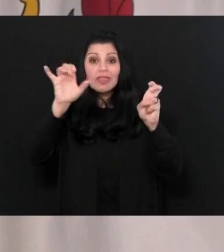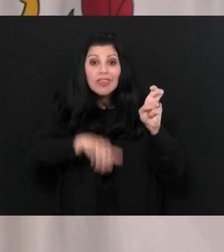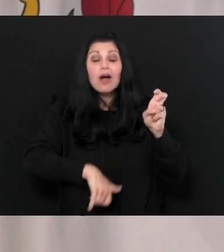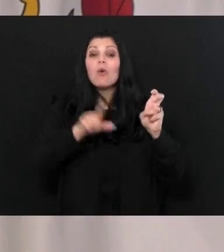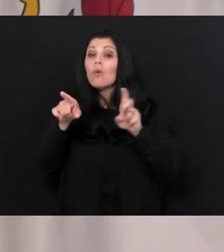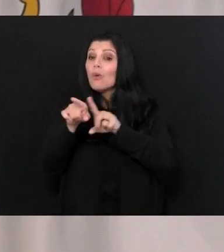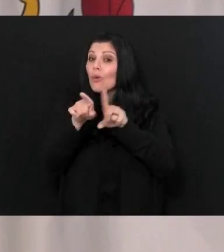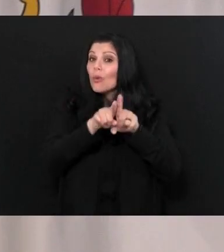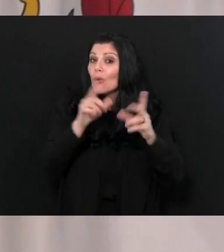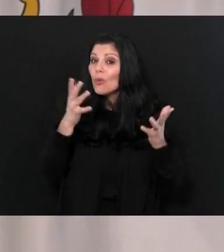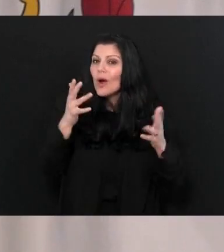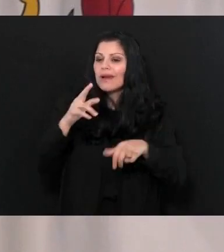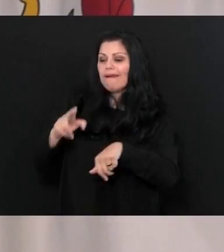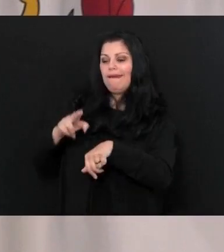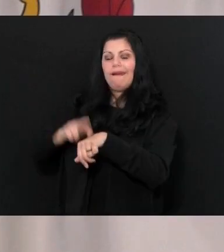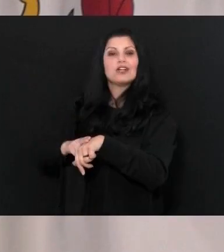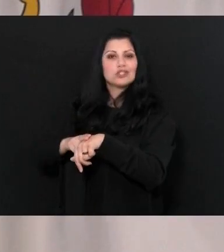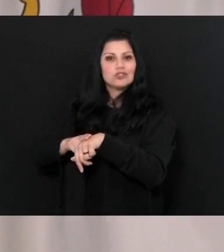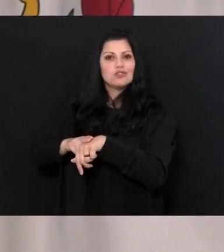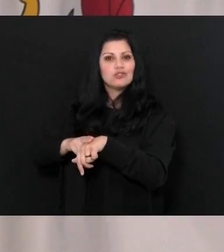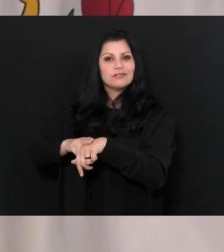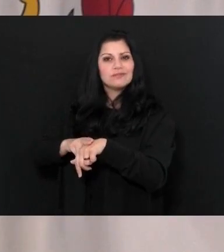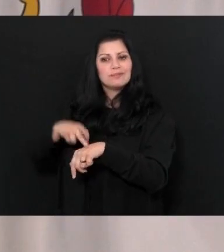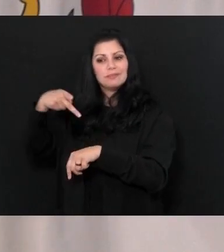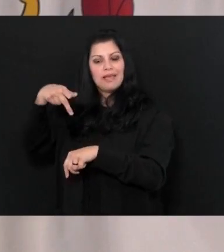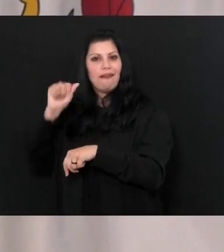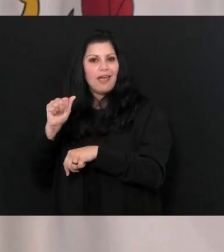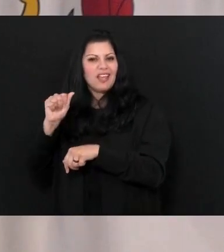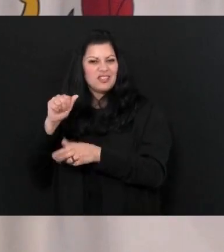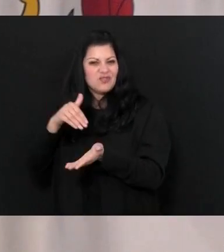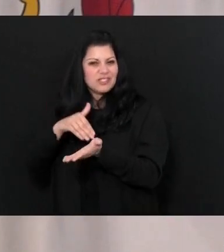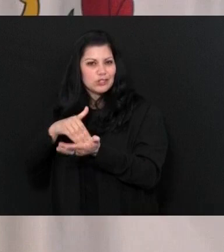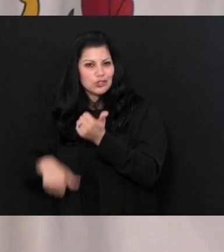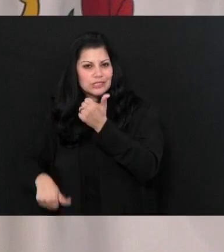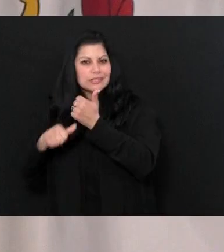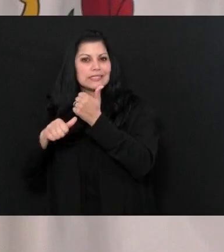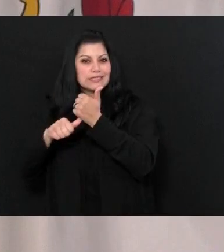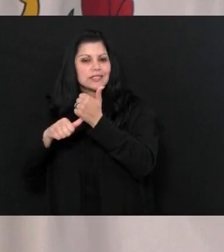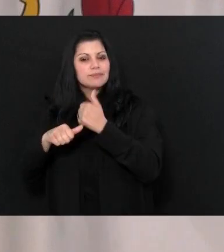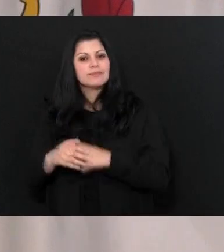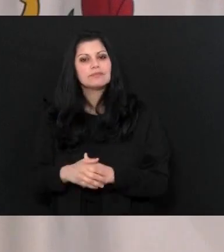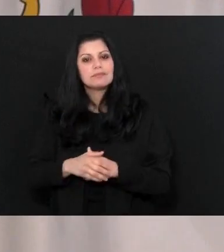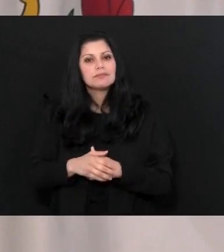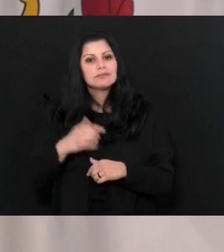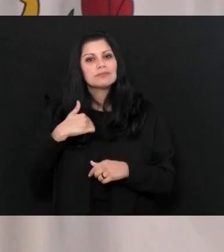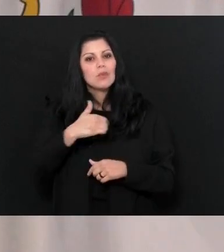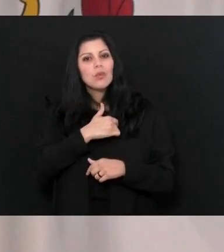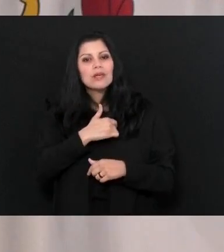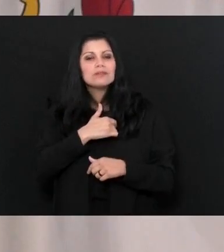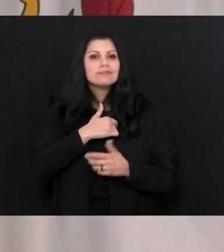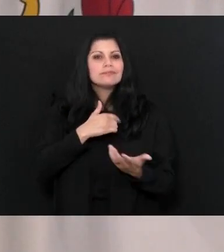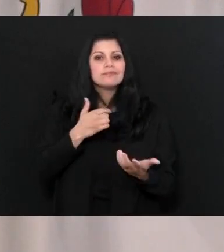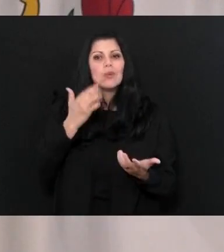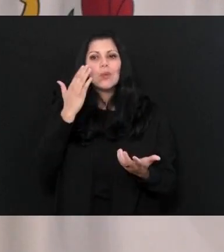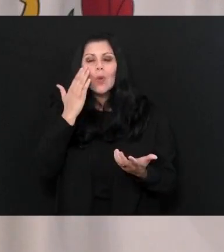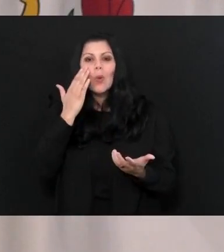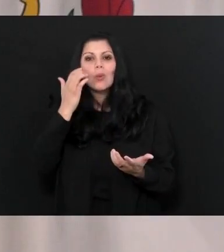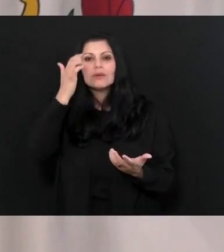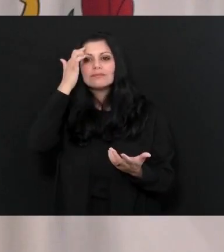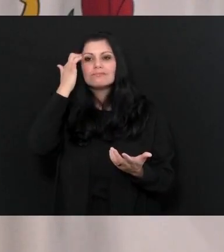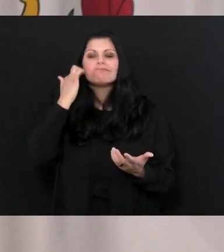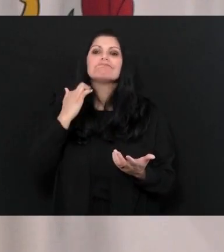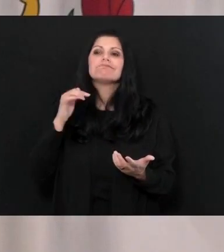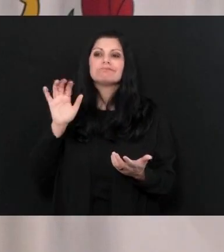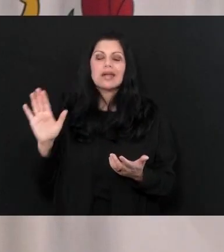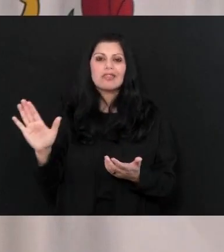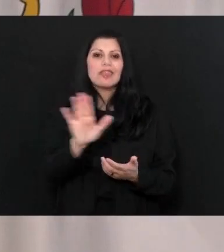National Physicians Assistance Week, and we all know what the contribution to our PAs is. It's unbelievable. You